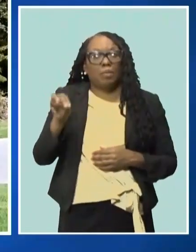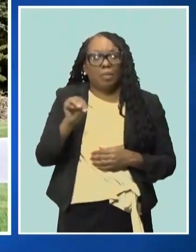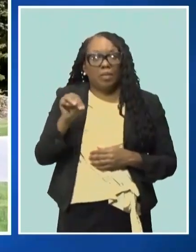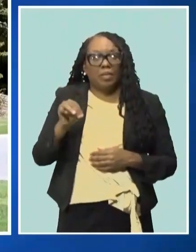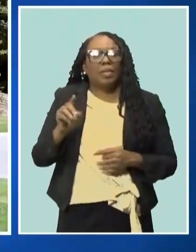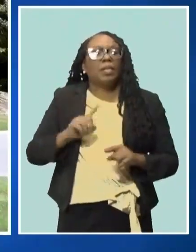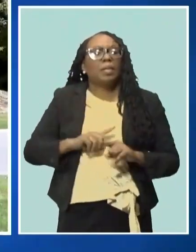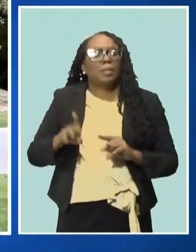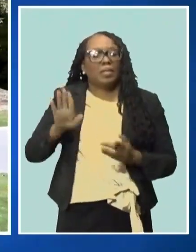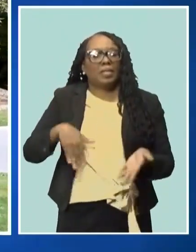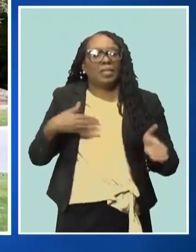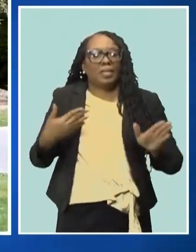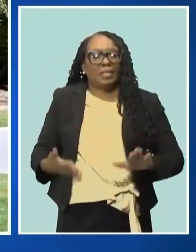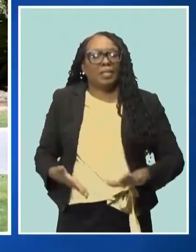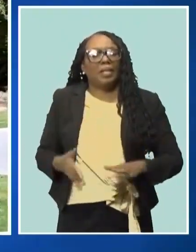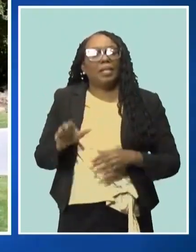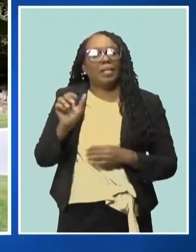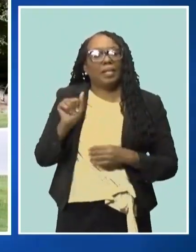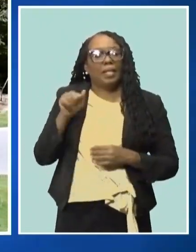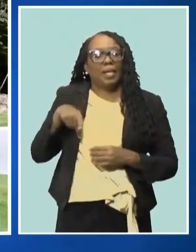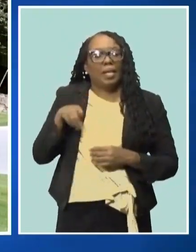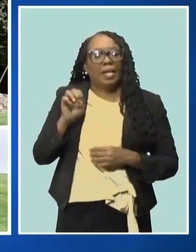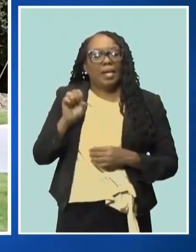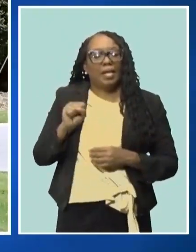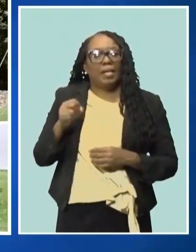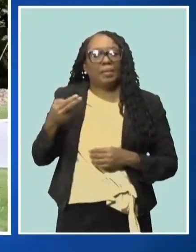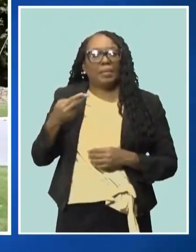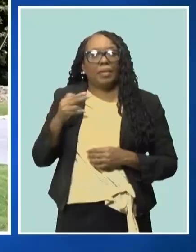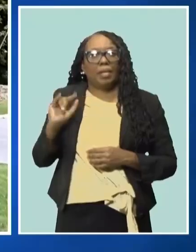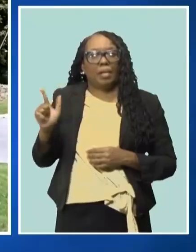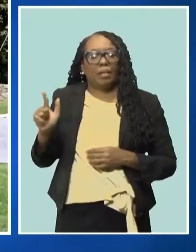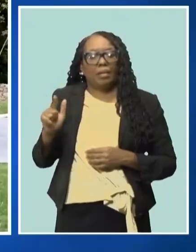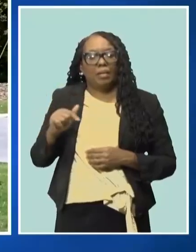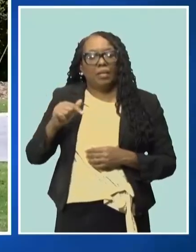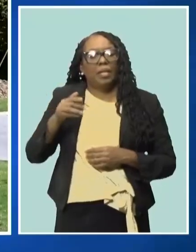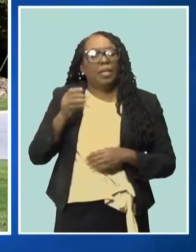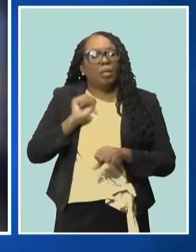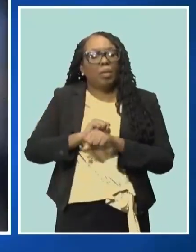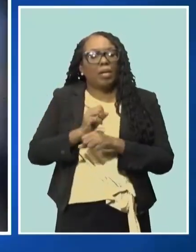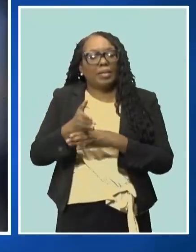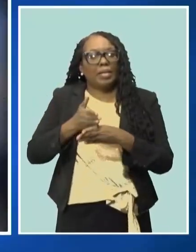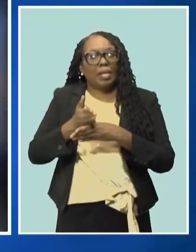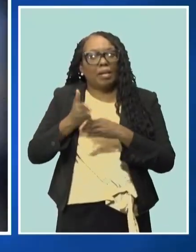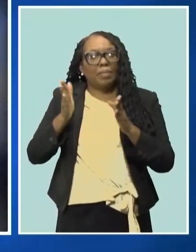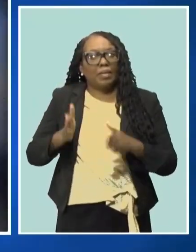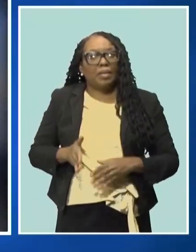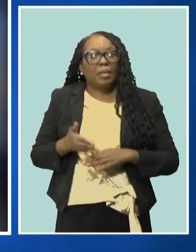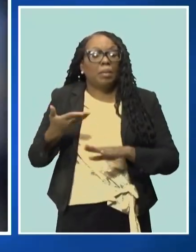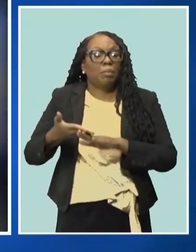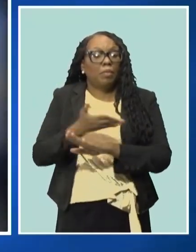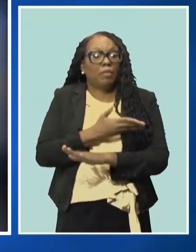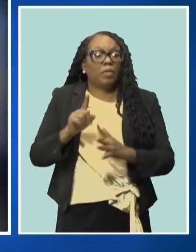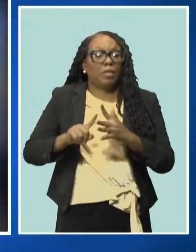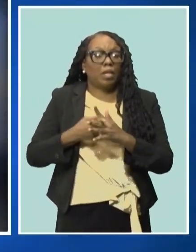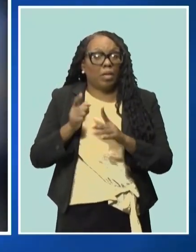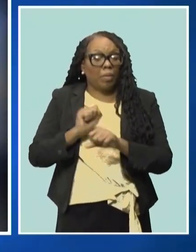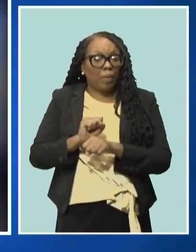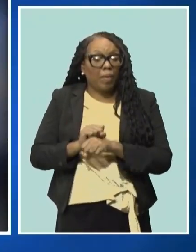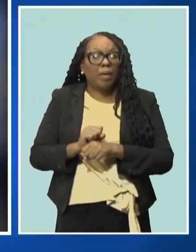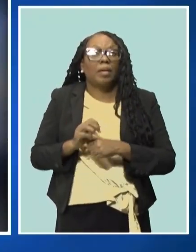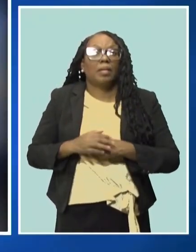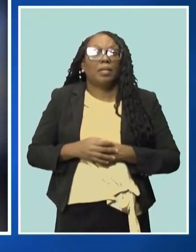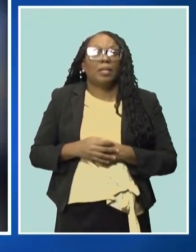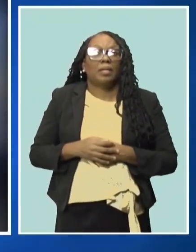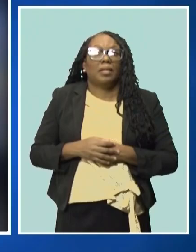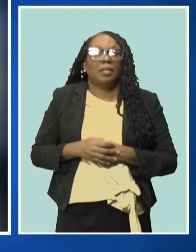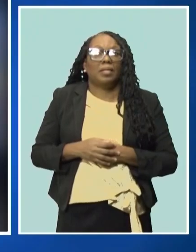tragically on a job site at Apes Hill, St. James, where he was working as a carpenter. Before he started work that day, Mr. McGarrell sought